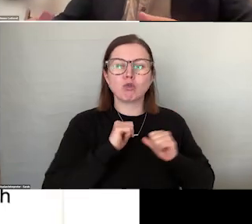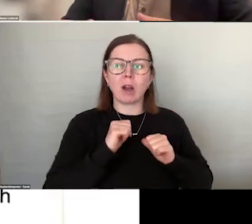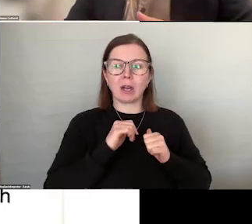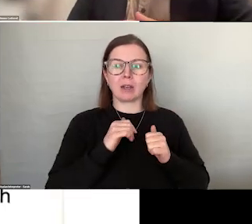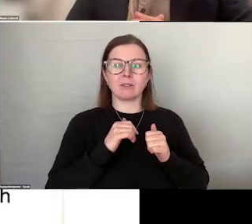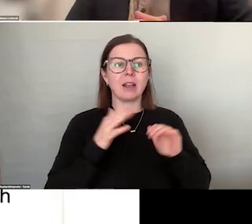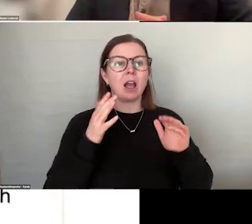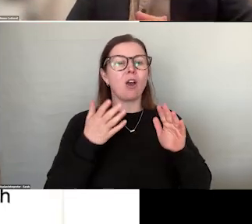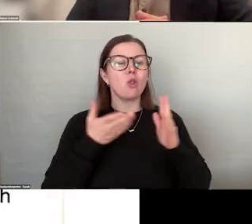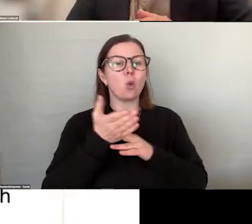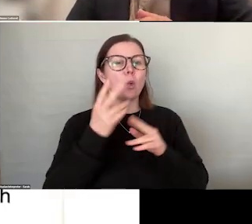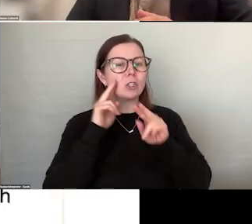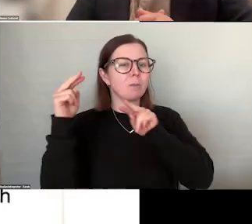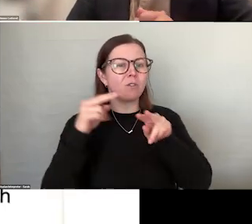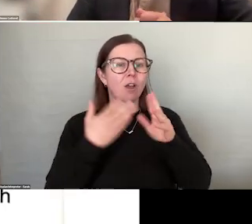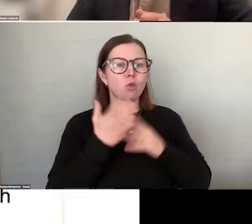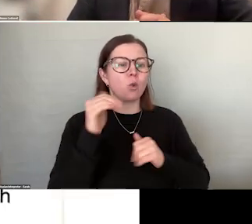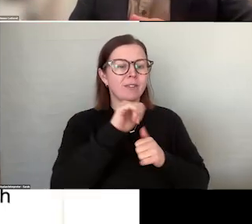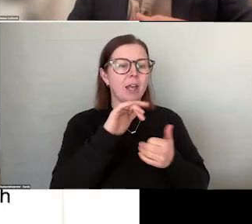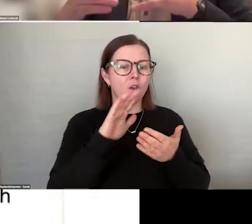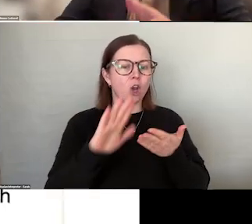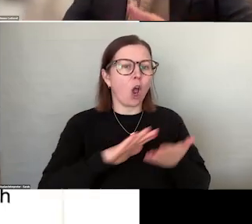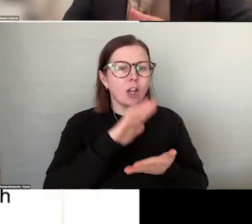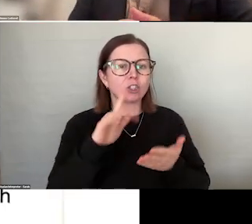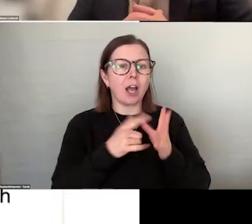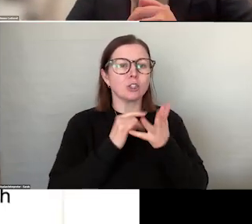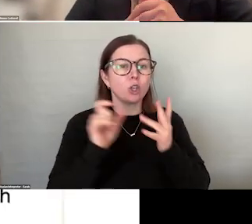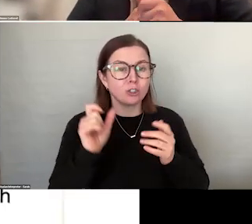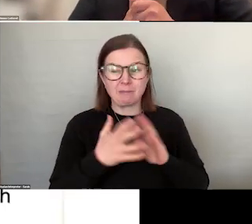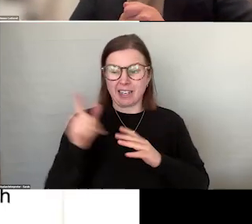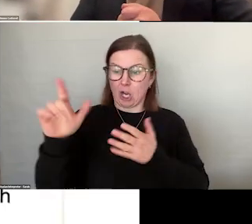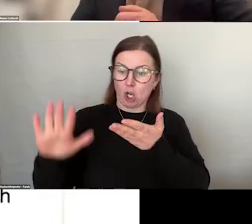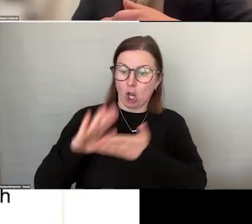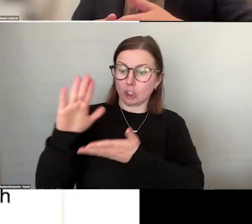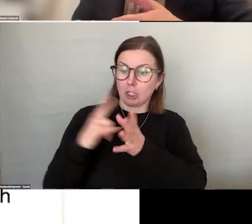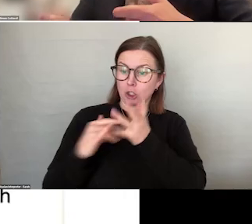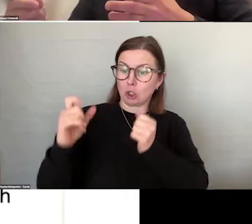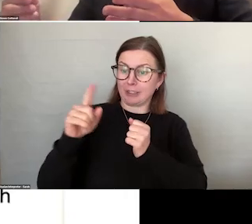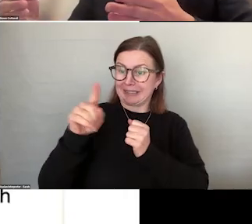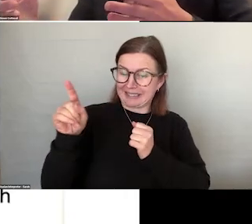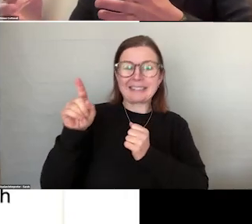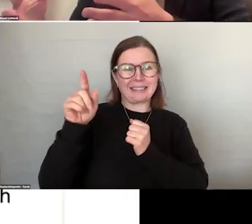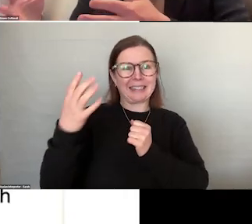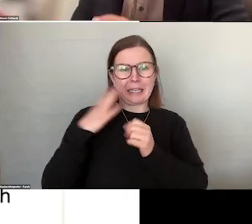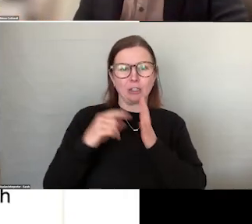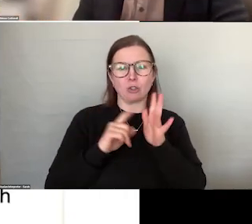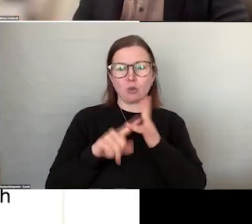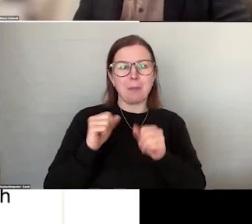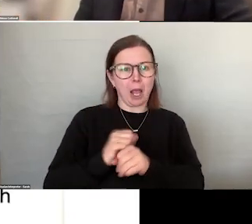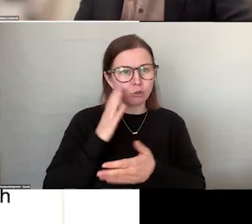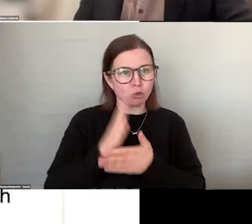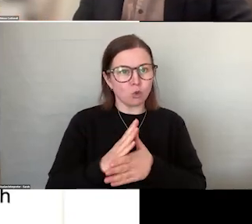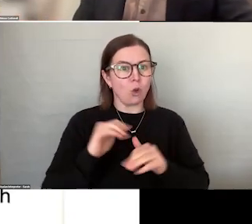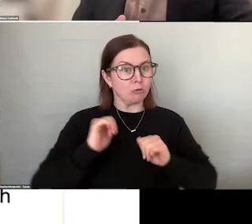under the supervision of their professional colleges and associations. We need those colleges and associations to be making sure